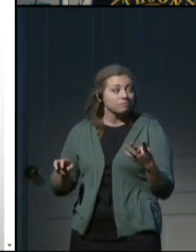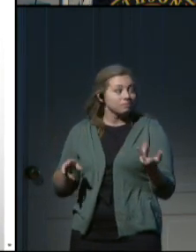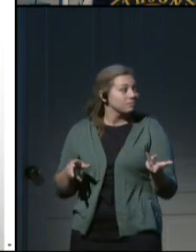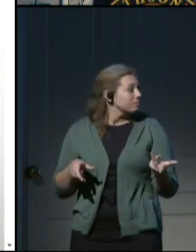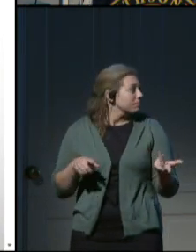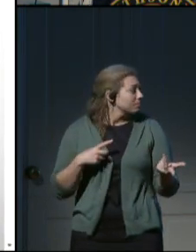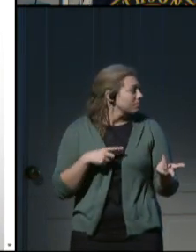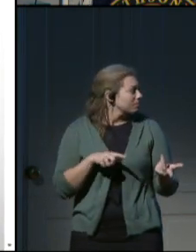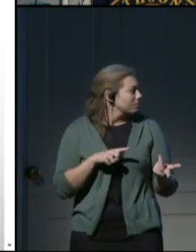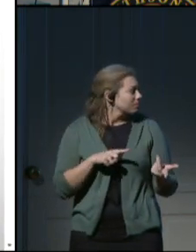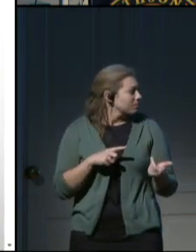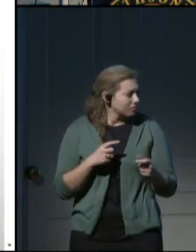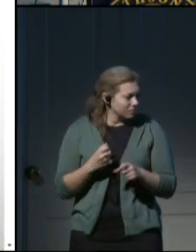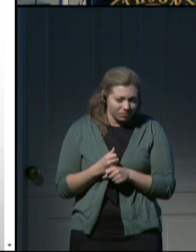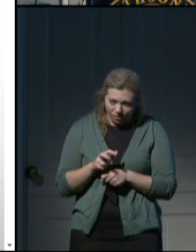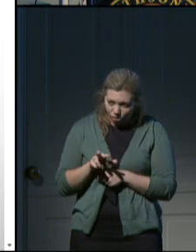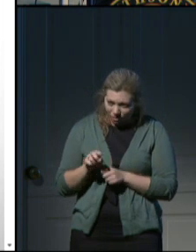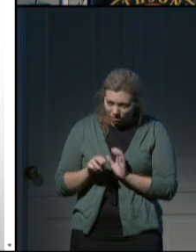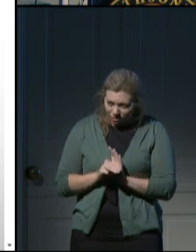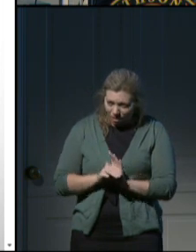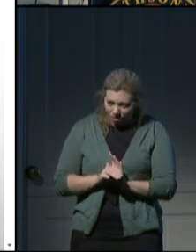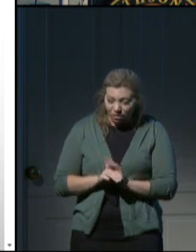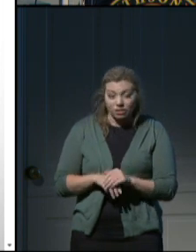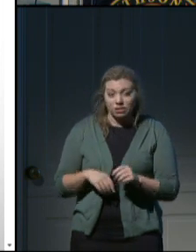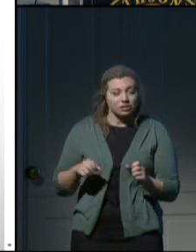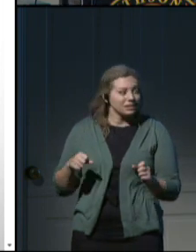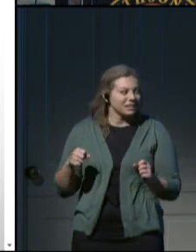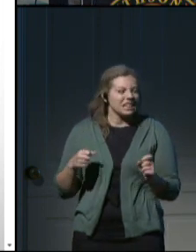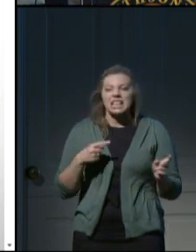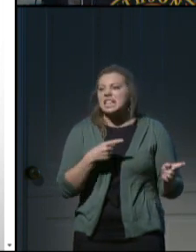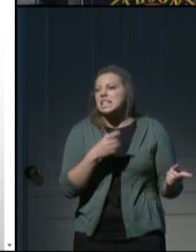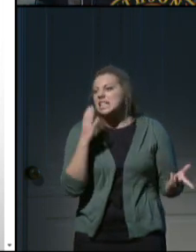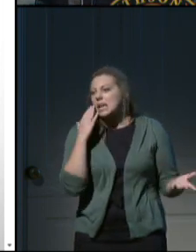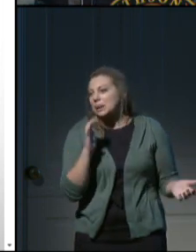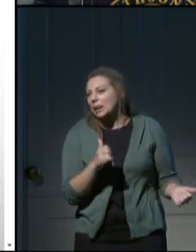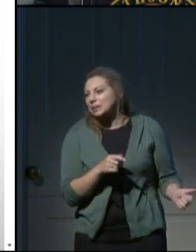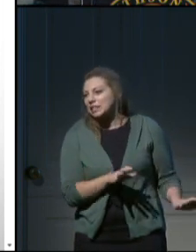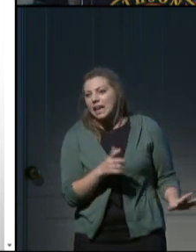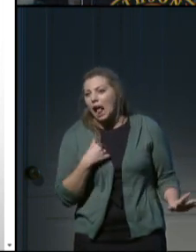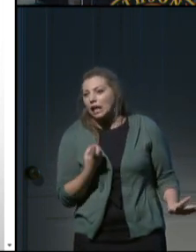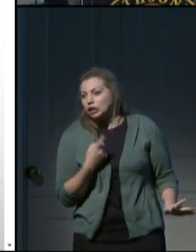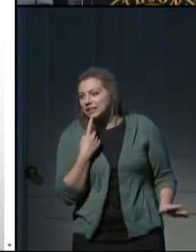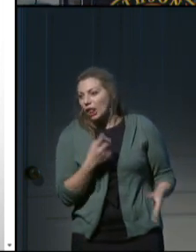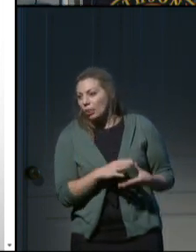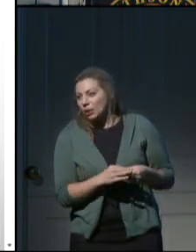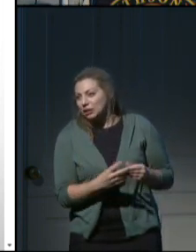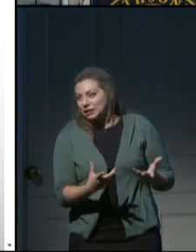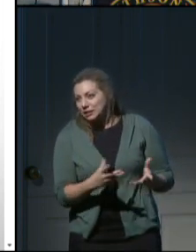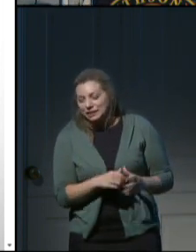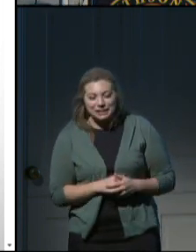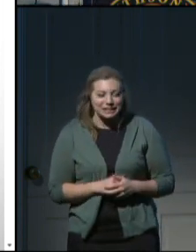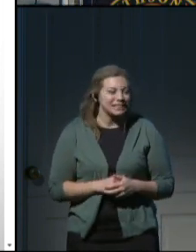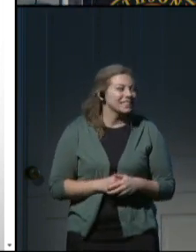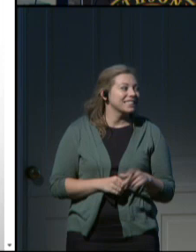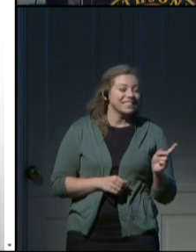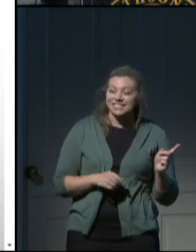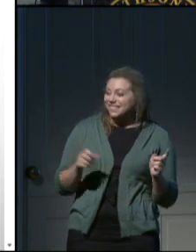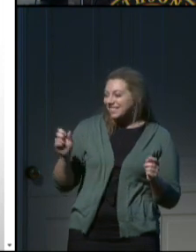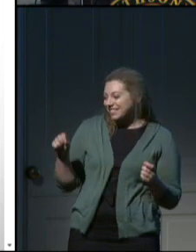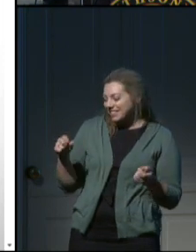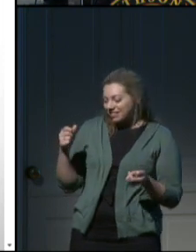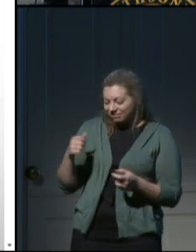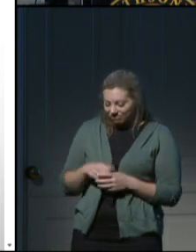turned them in, you created the 3D models, and Yeah, he knows how he did it. I just tell the words, so. Just